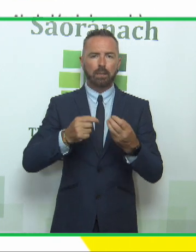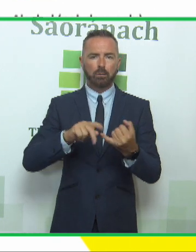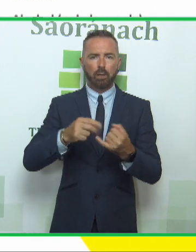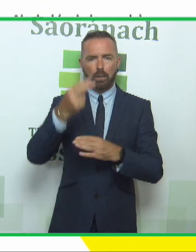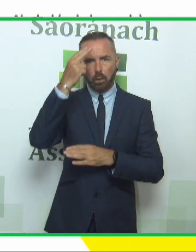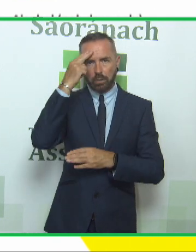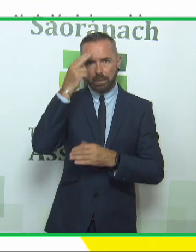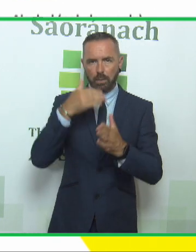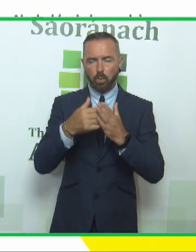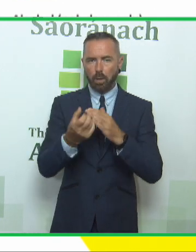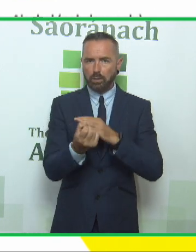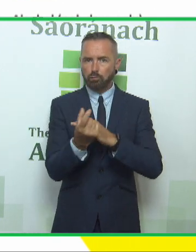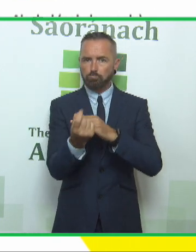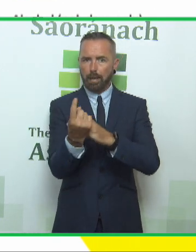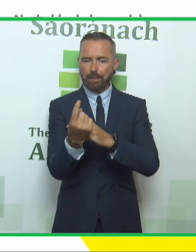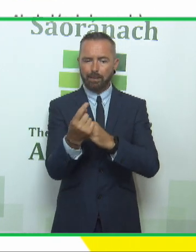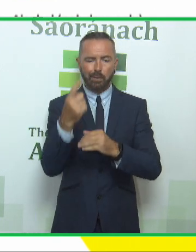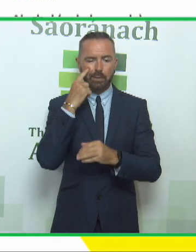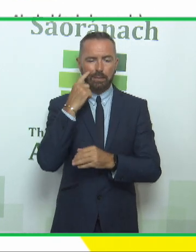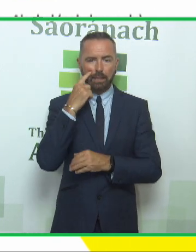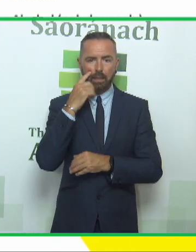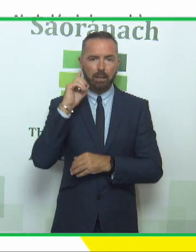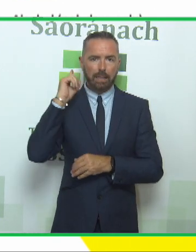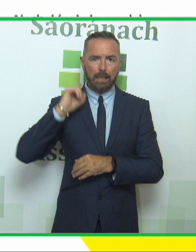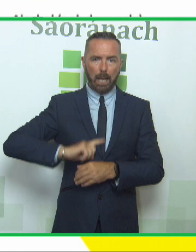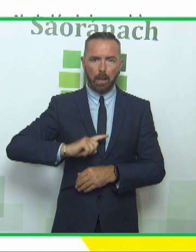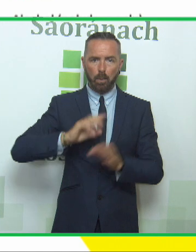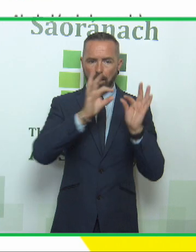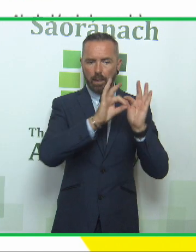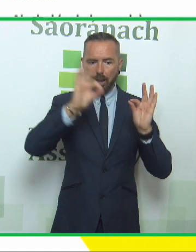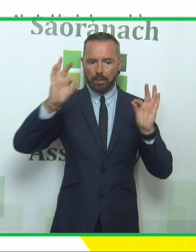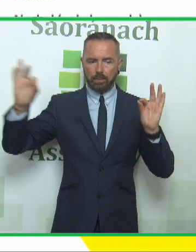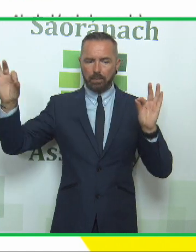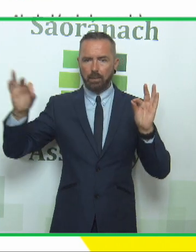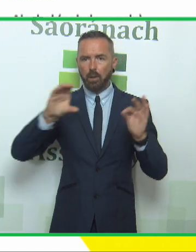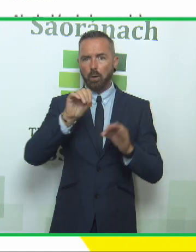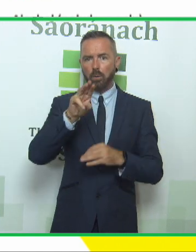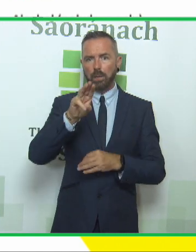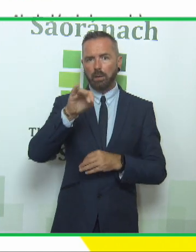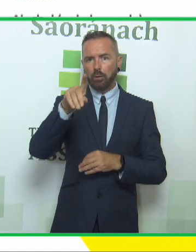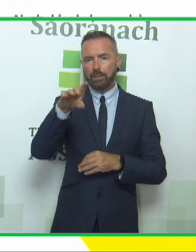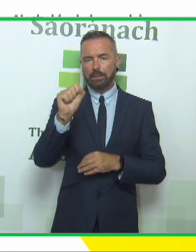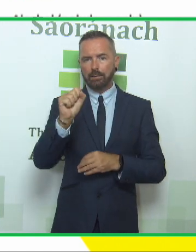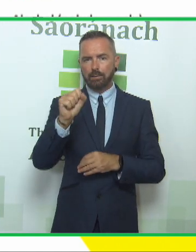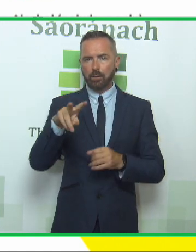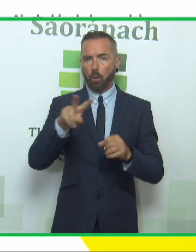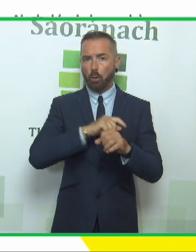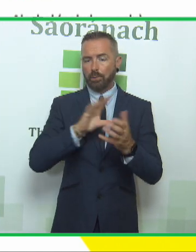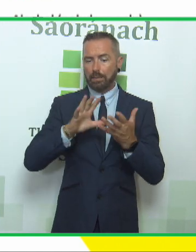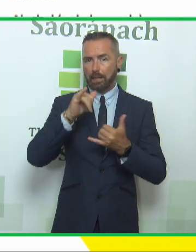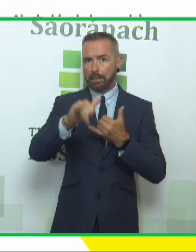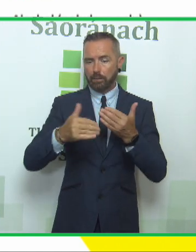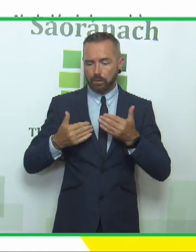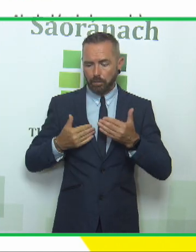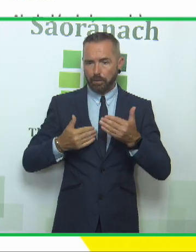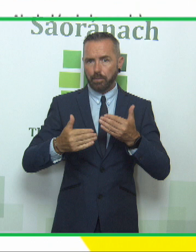trends. And what you can see there in the yellow line are opioids. And over the period is that opioids have been the most common